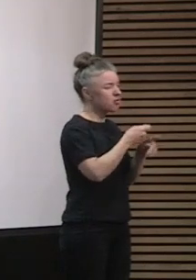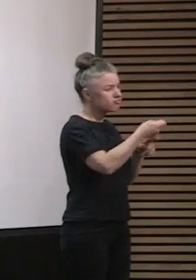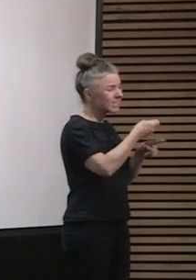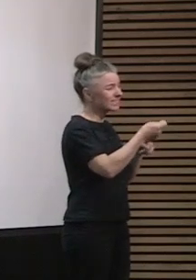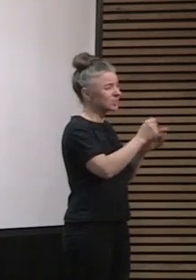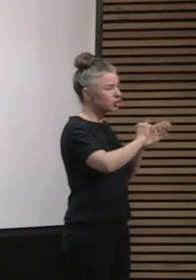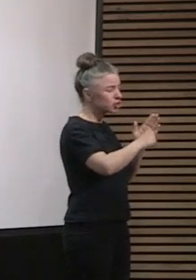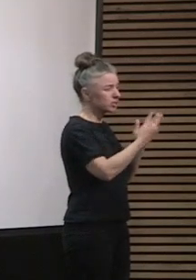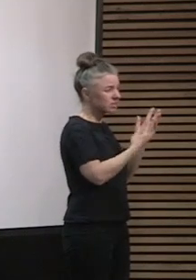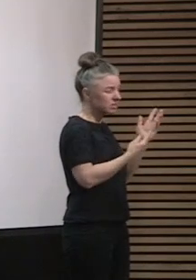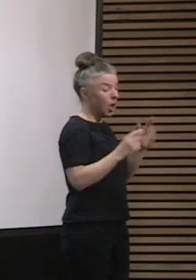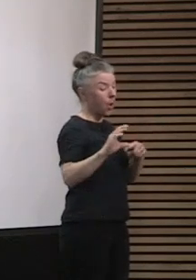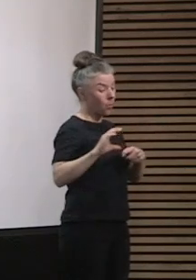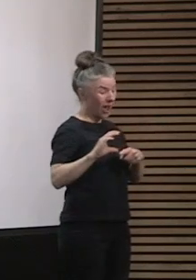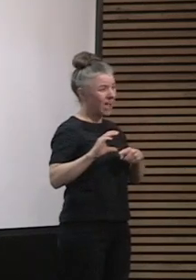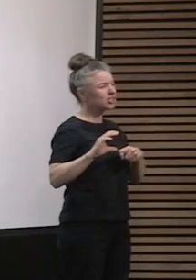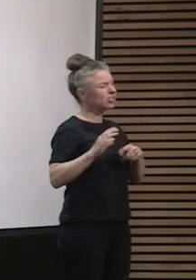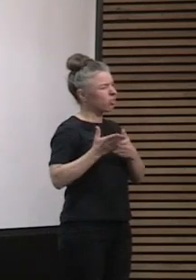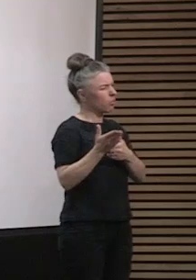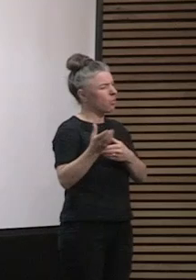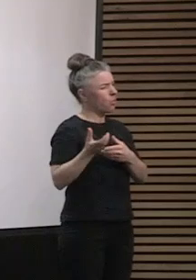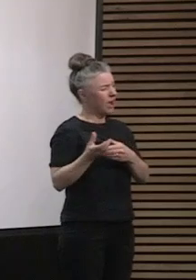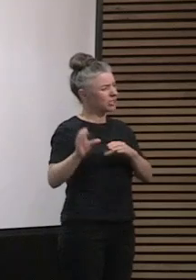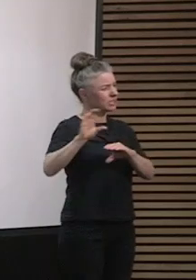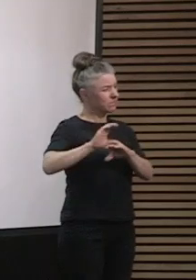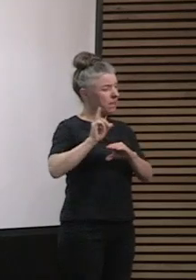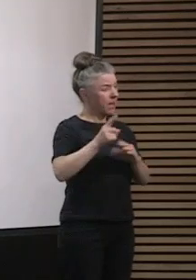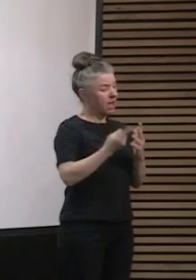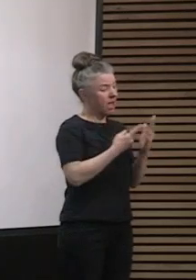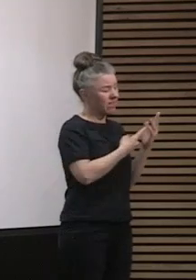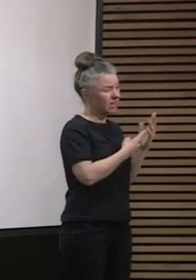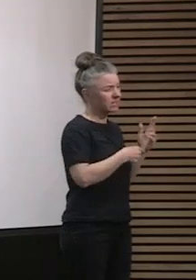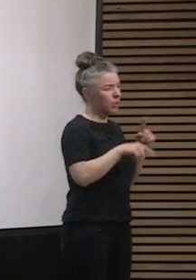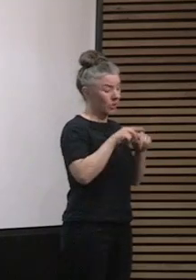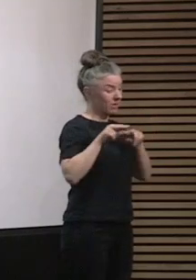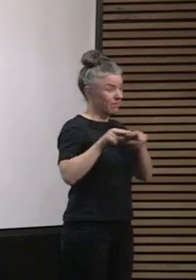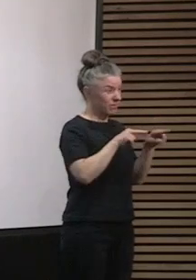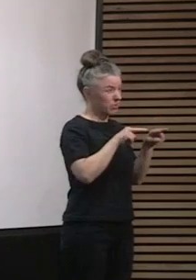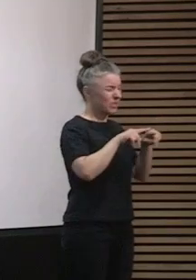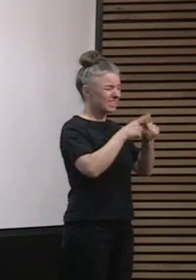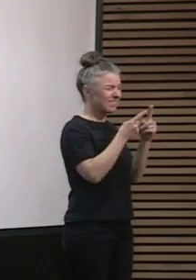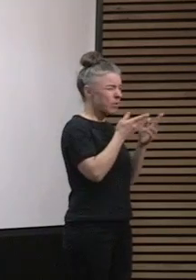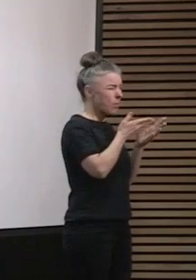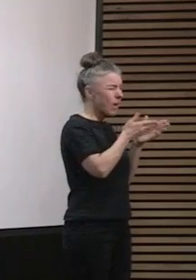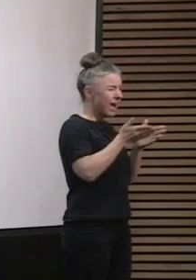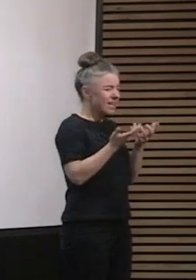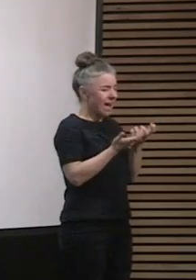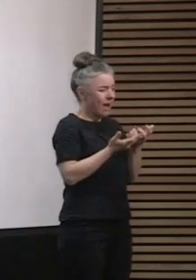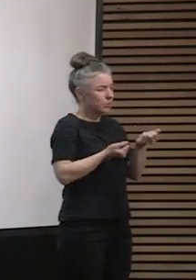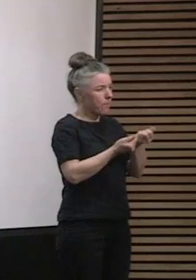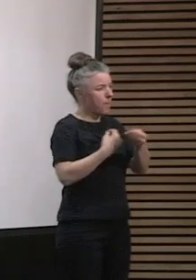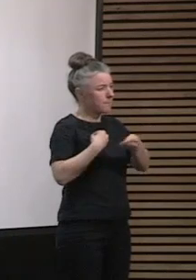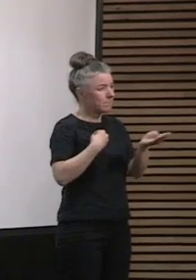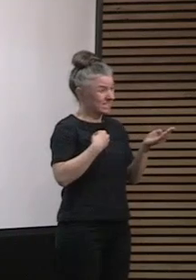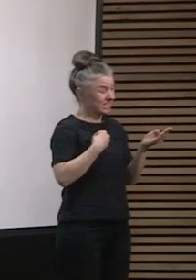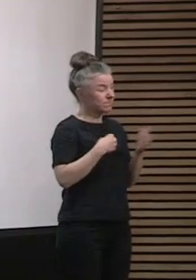and insurance and so on. So we're taking another look at that scheme and all of the support schemes to see whether or not they can be tweaked. The decision that Cabinet